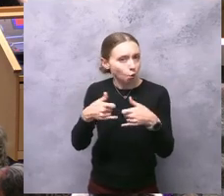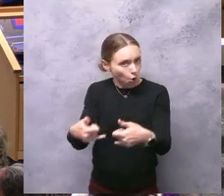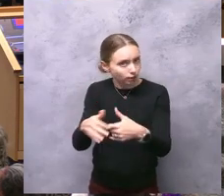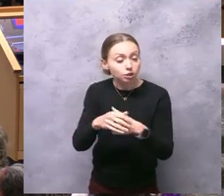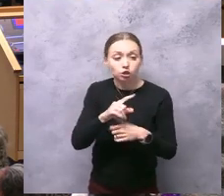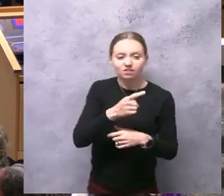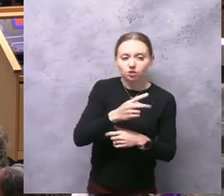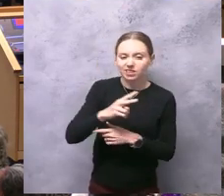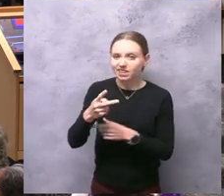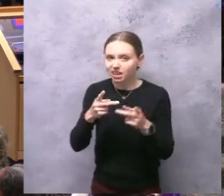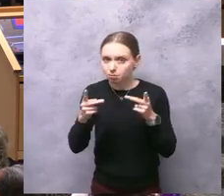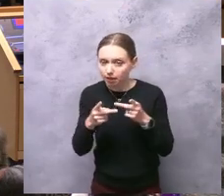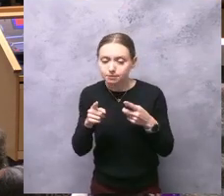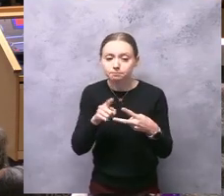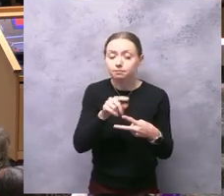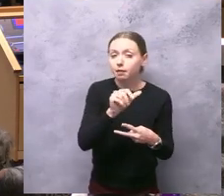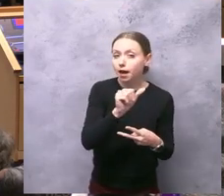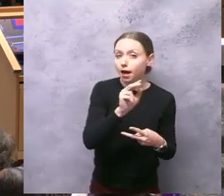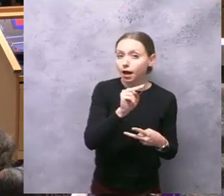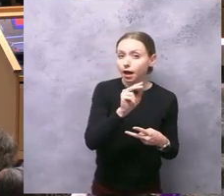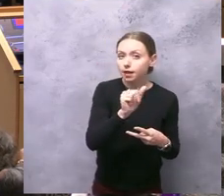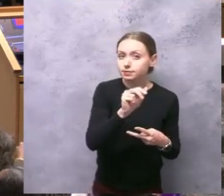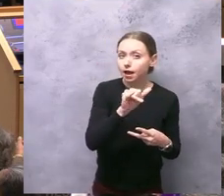place, Anaya Thibodeau,